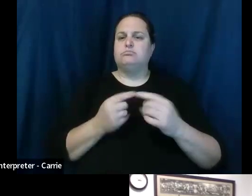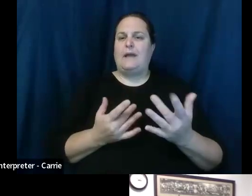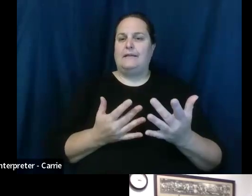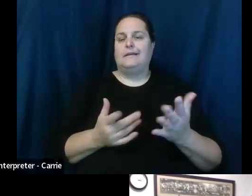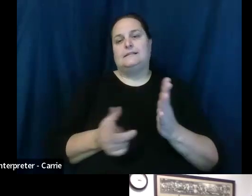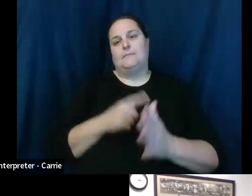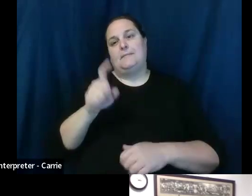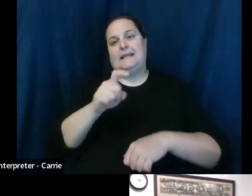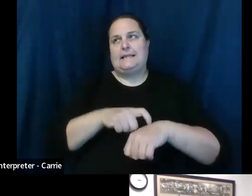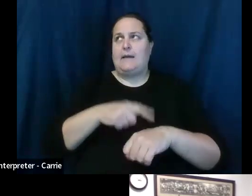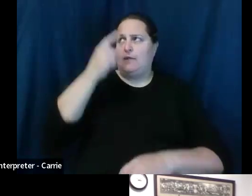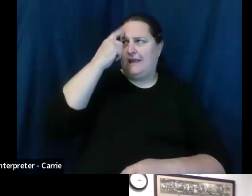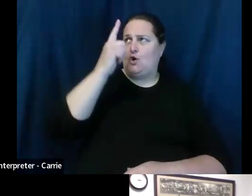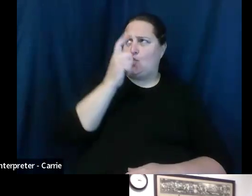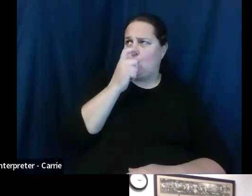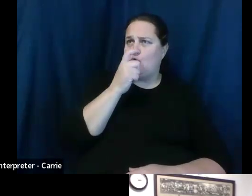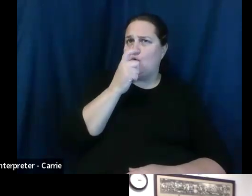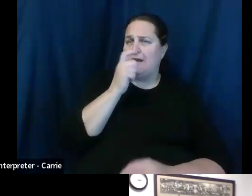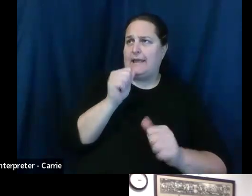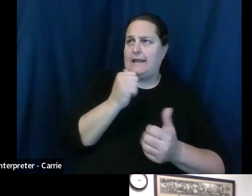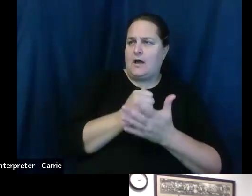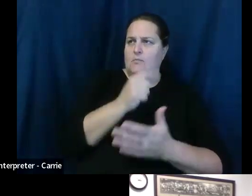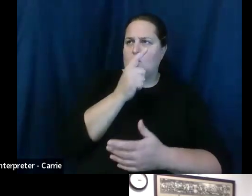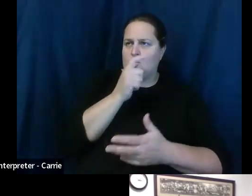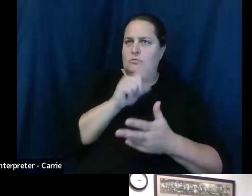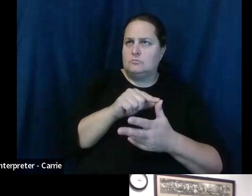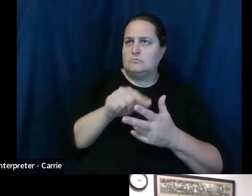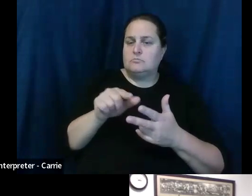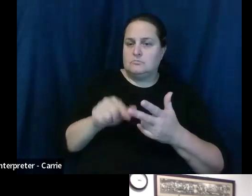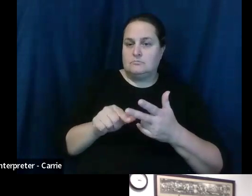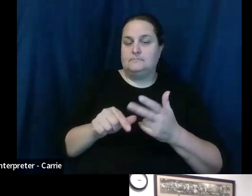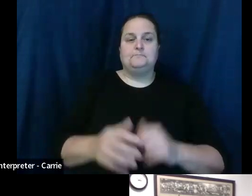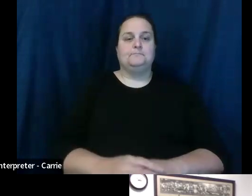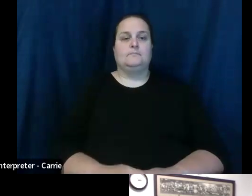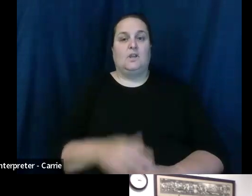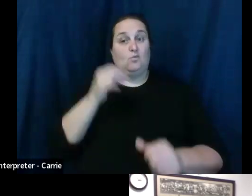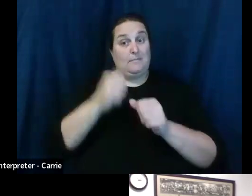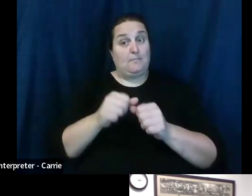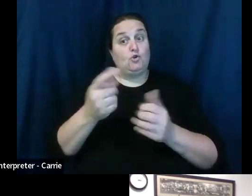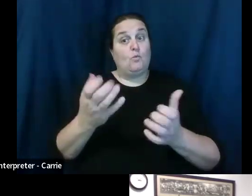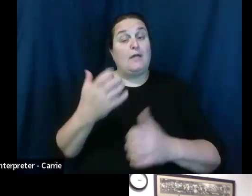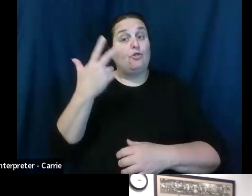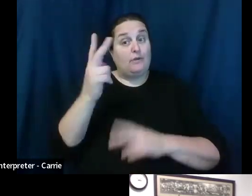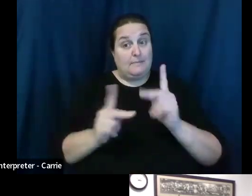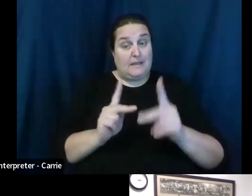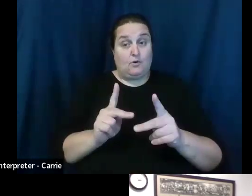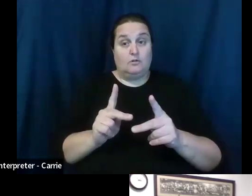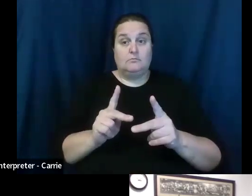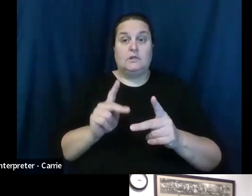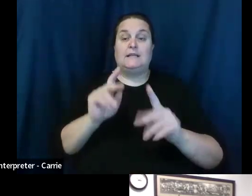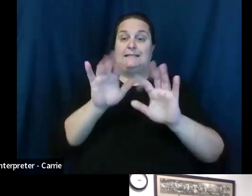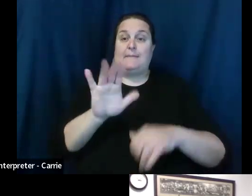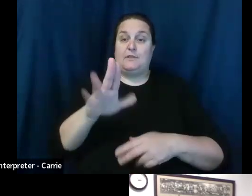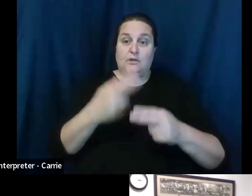a minute to think of some people who might be able to help them. But you want 3 people. You can put their name, their relationship, and we have a few